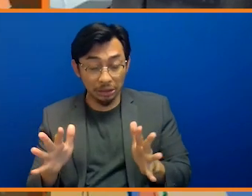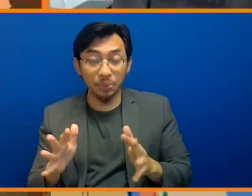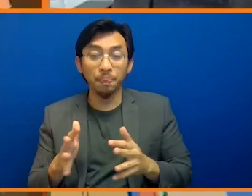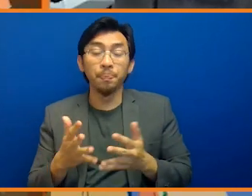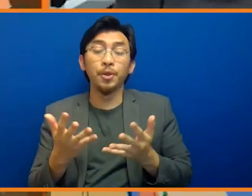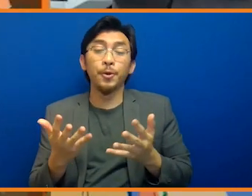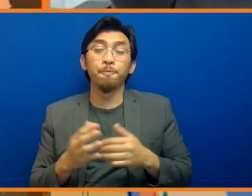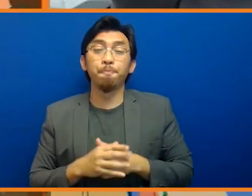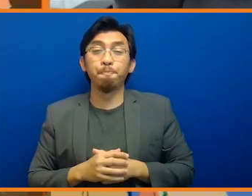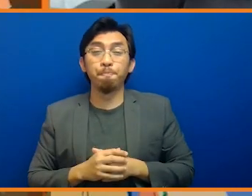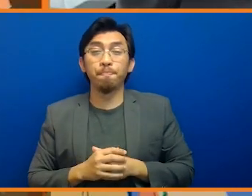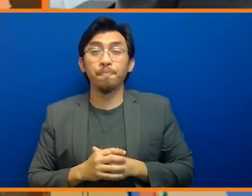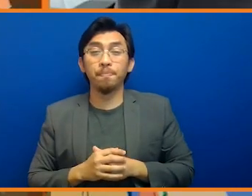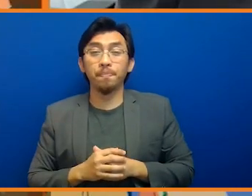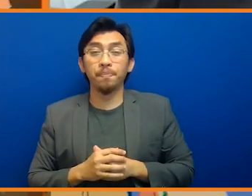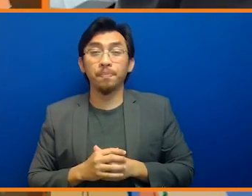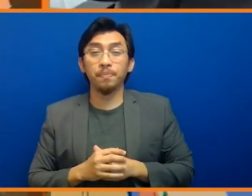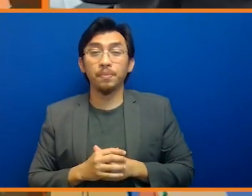And